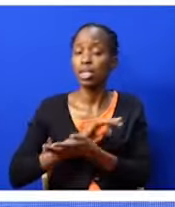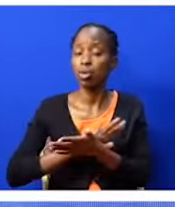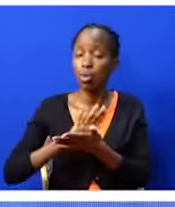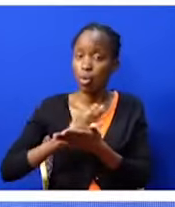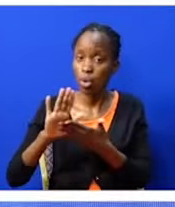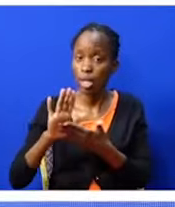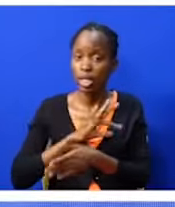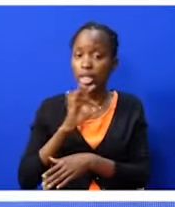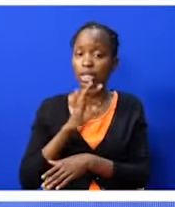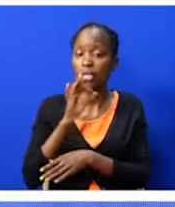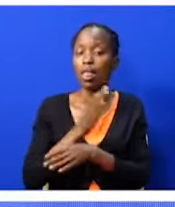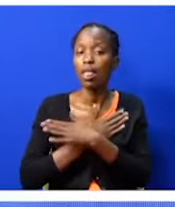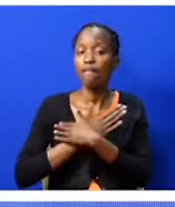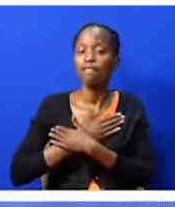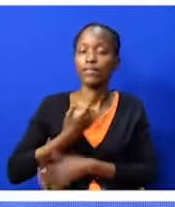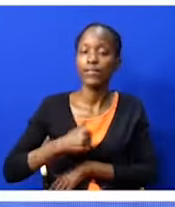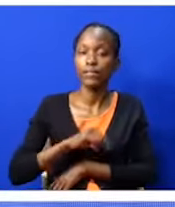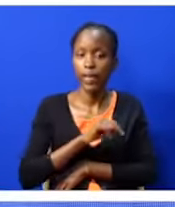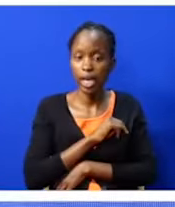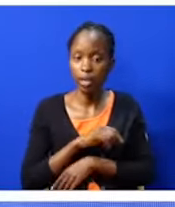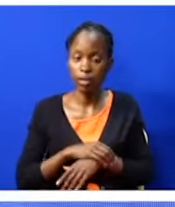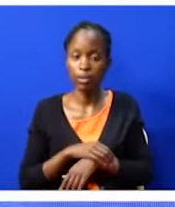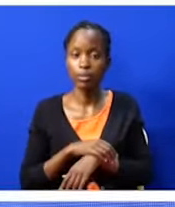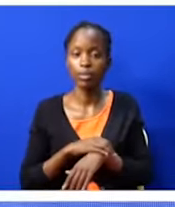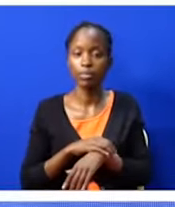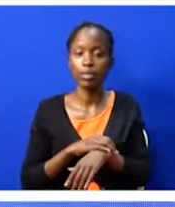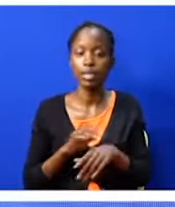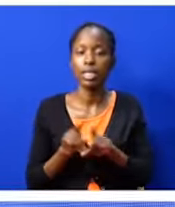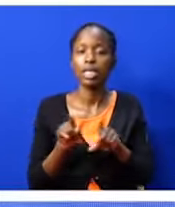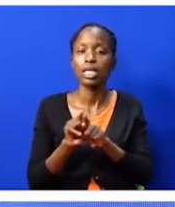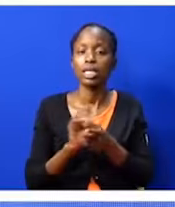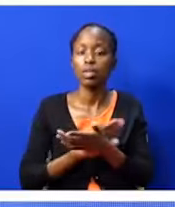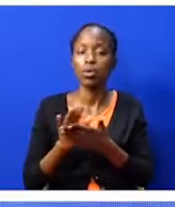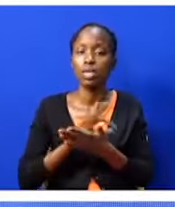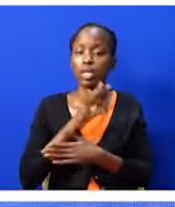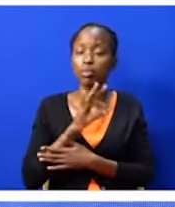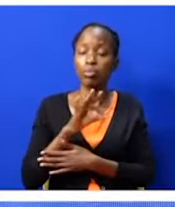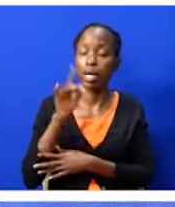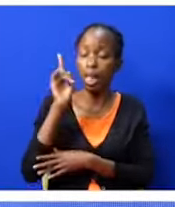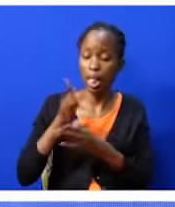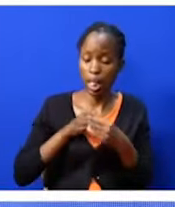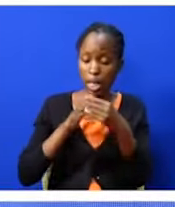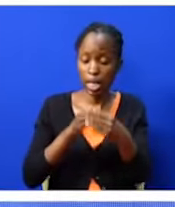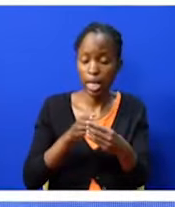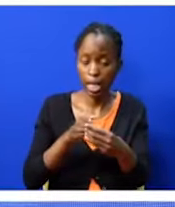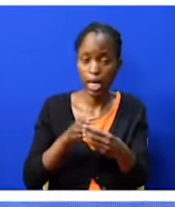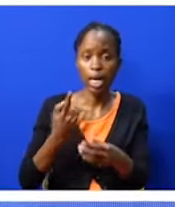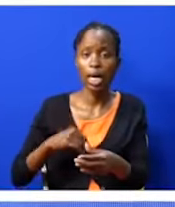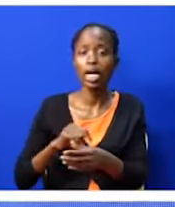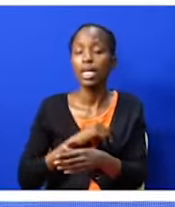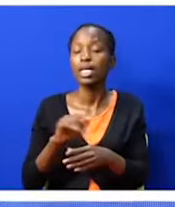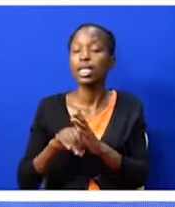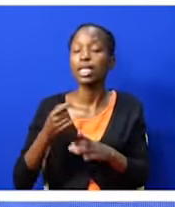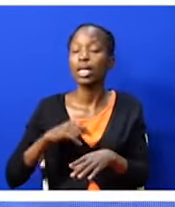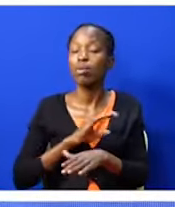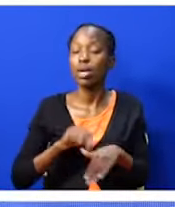Spirit is our friend. And he's the one that guides us and leads us even in our